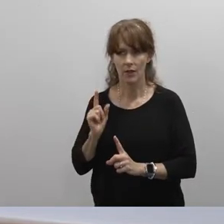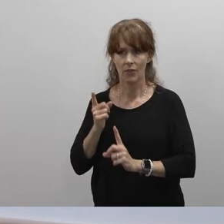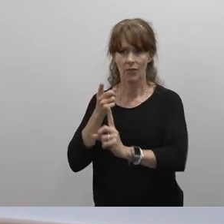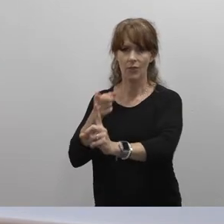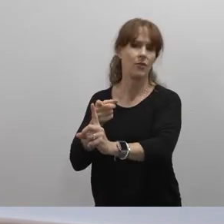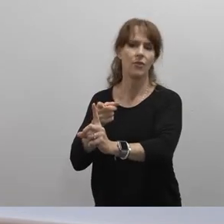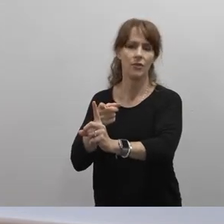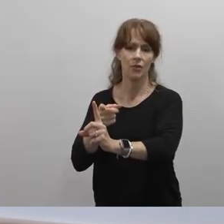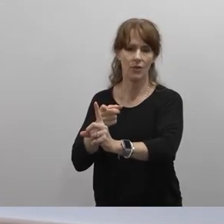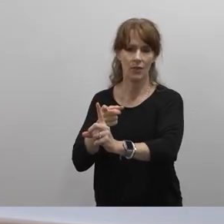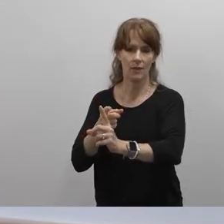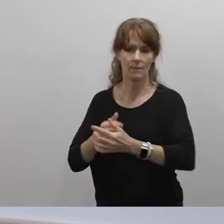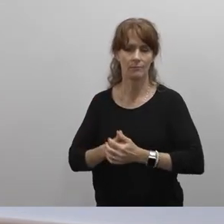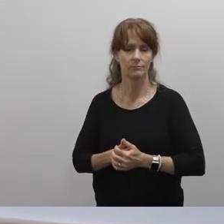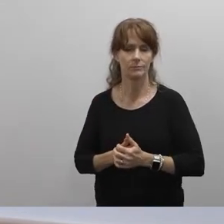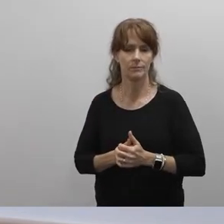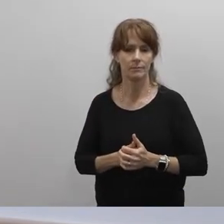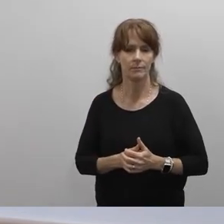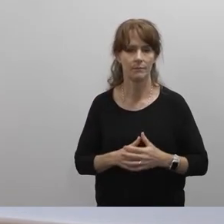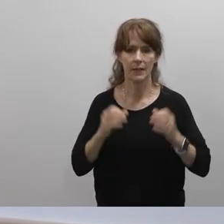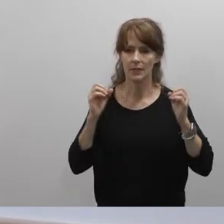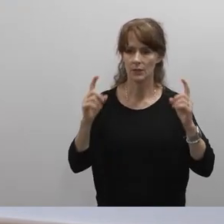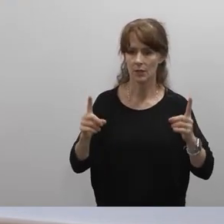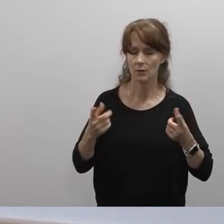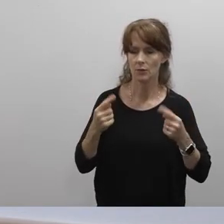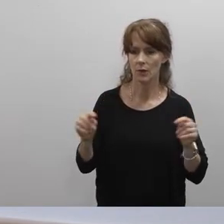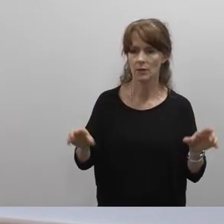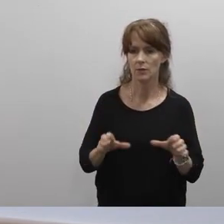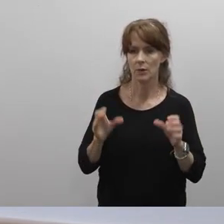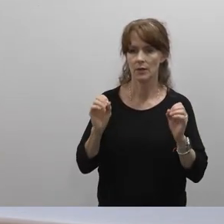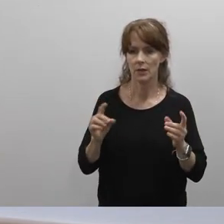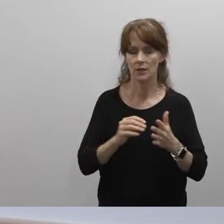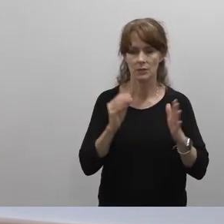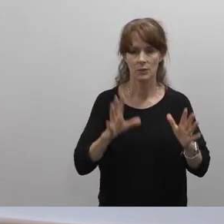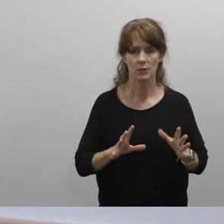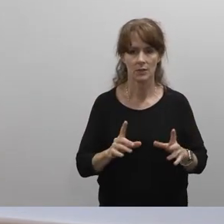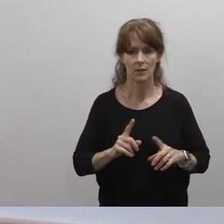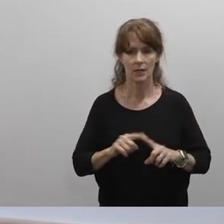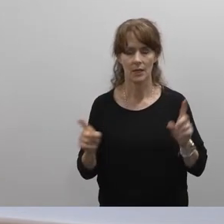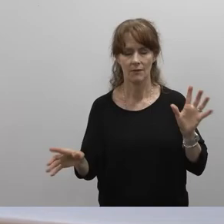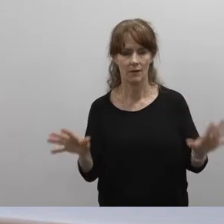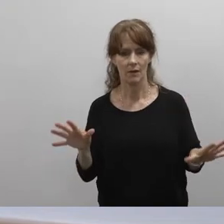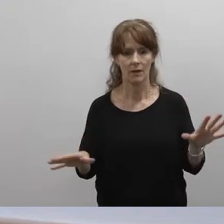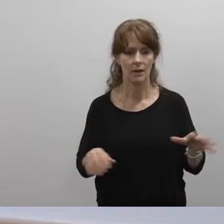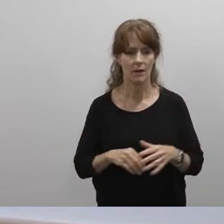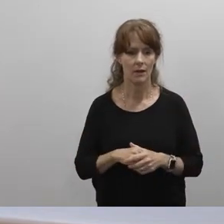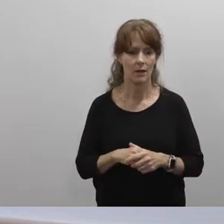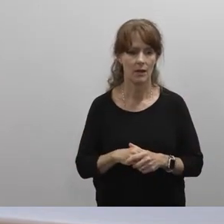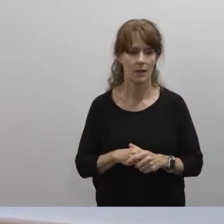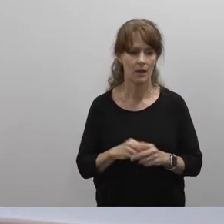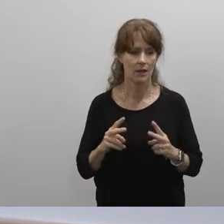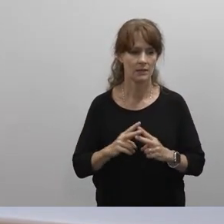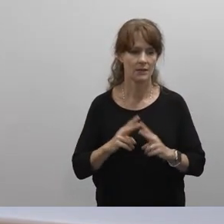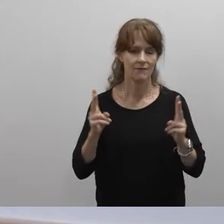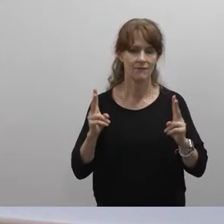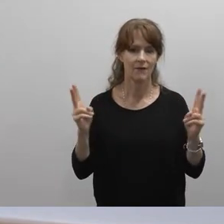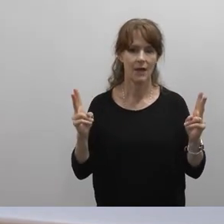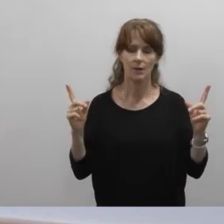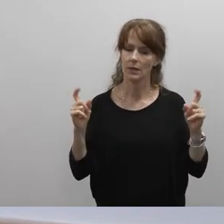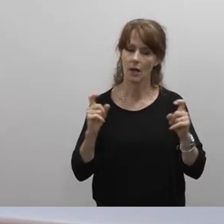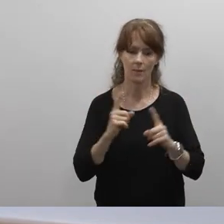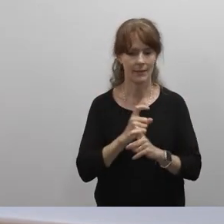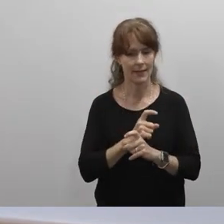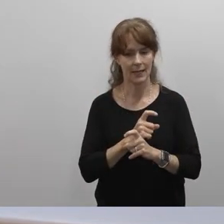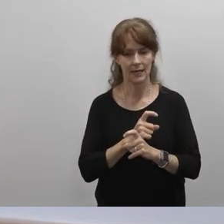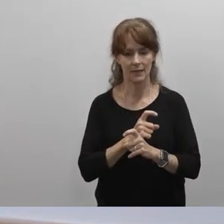what you're trying to do as educators or what we're trying to do to educate students. And so it's just very, very